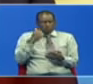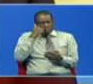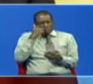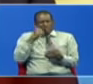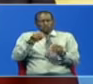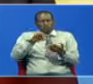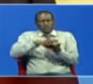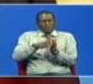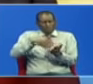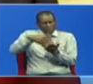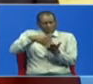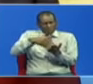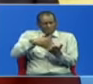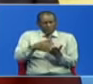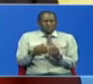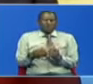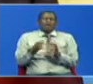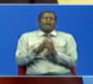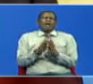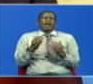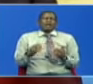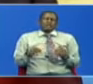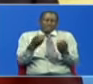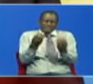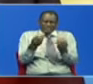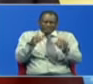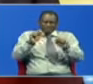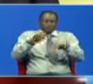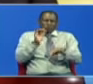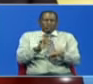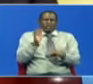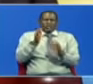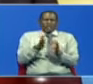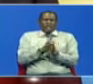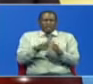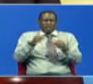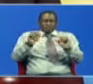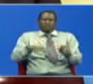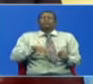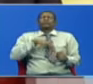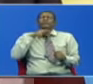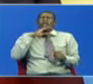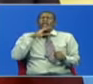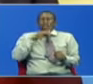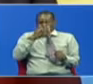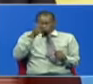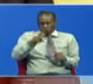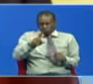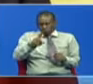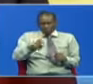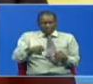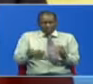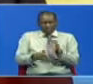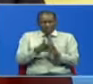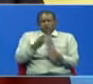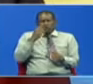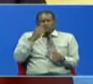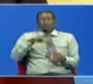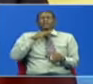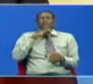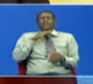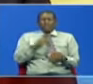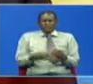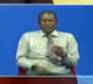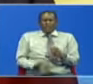vulnerable and could easily get infected and even be killed by this virus. Therefore, home deaths will occur, because there may be